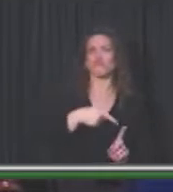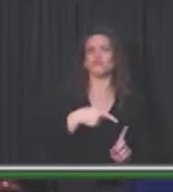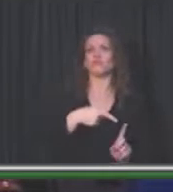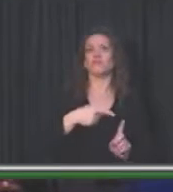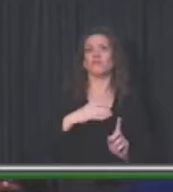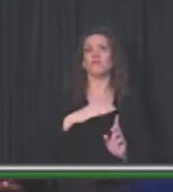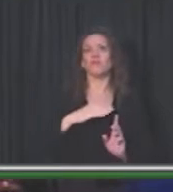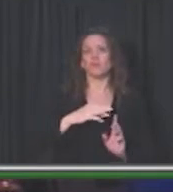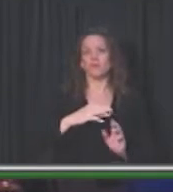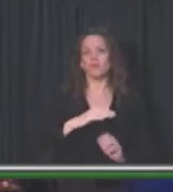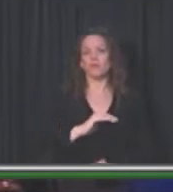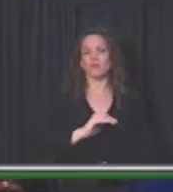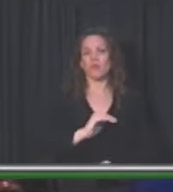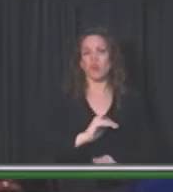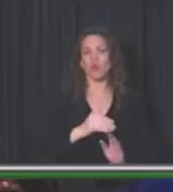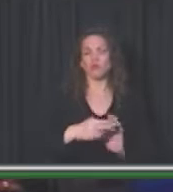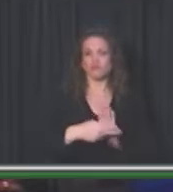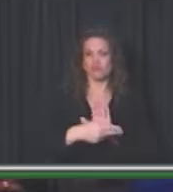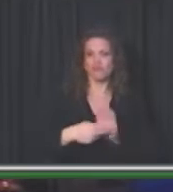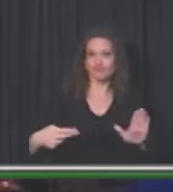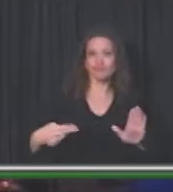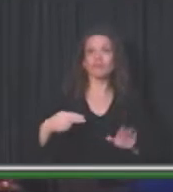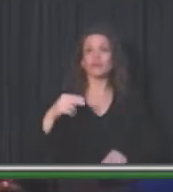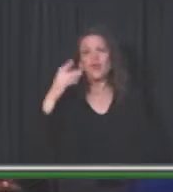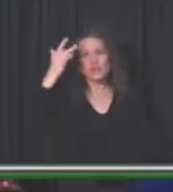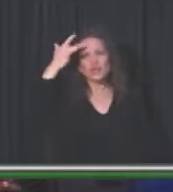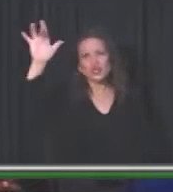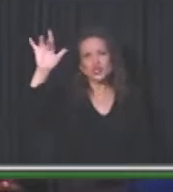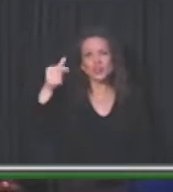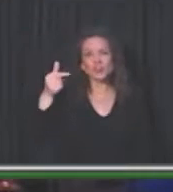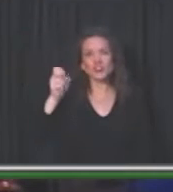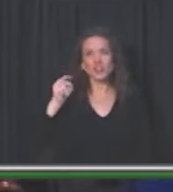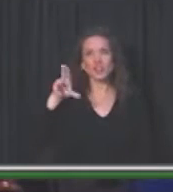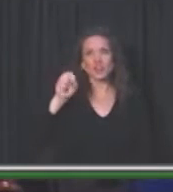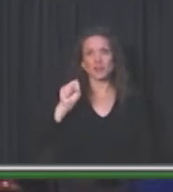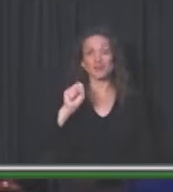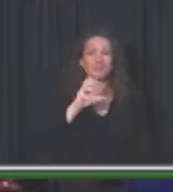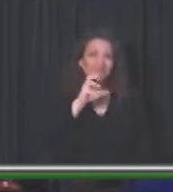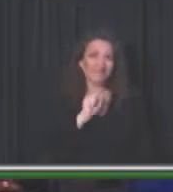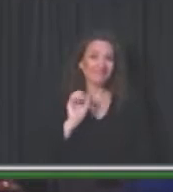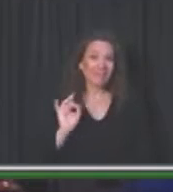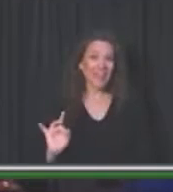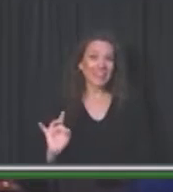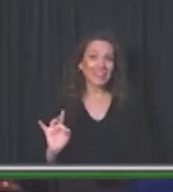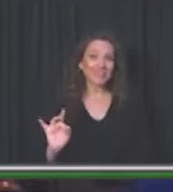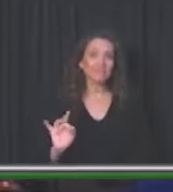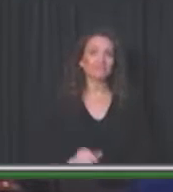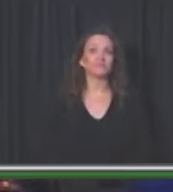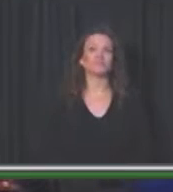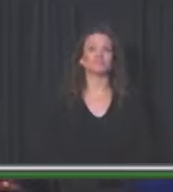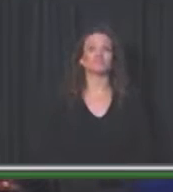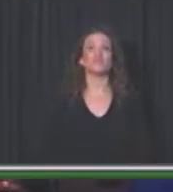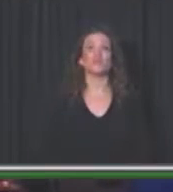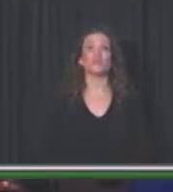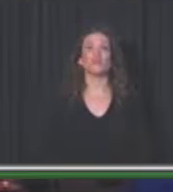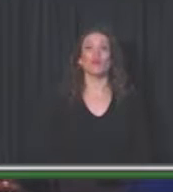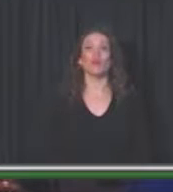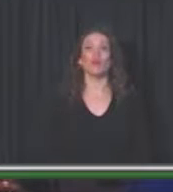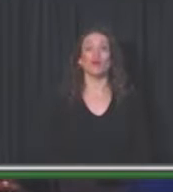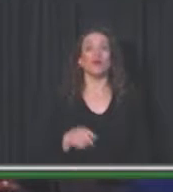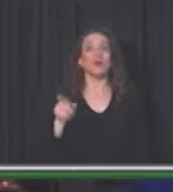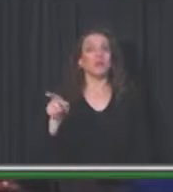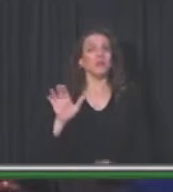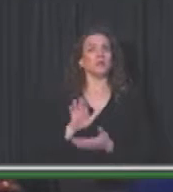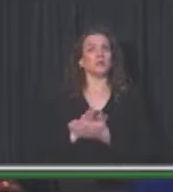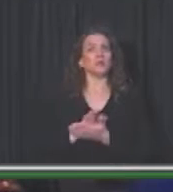a genius when he was age 8. The school decided they were going to move him up